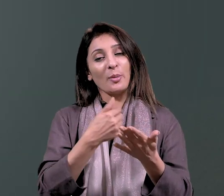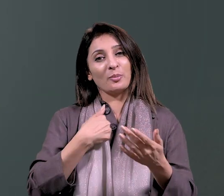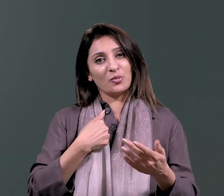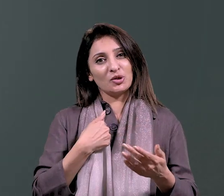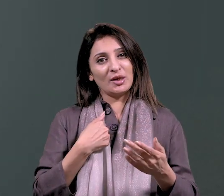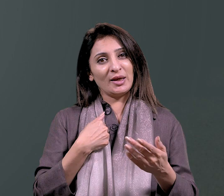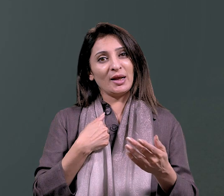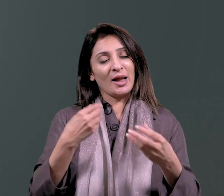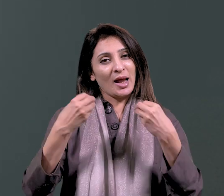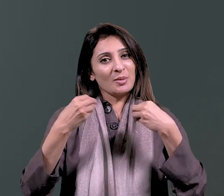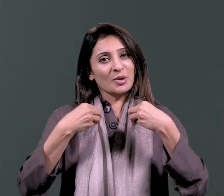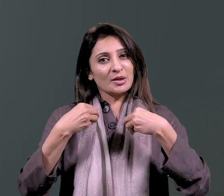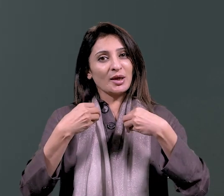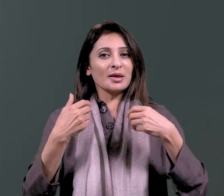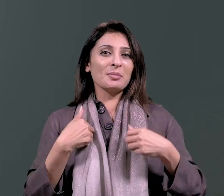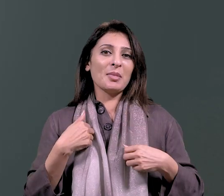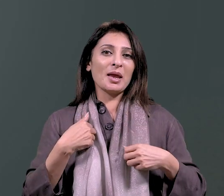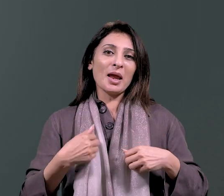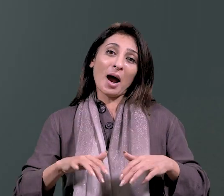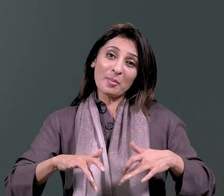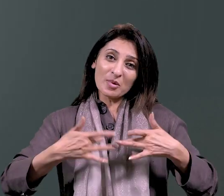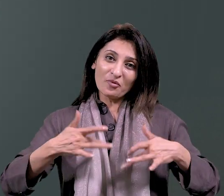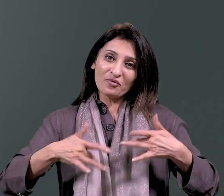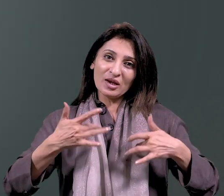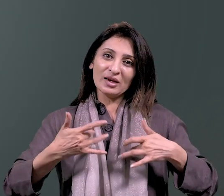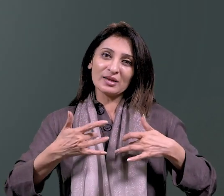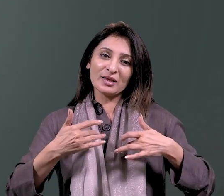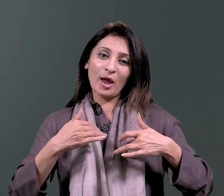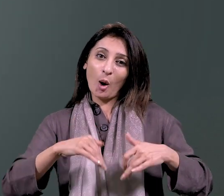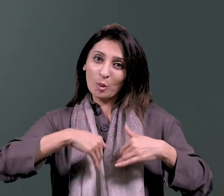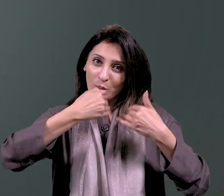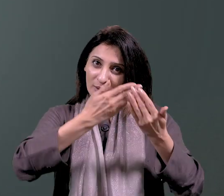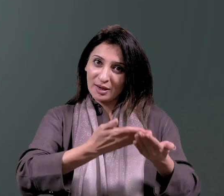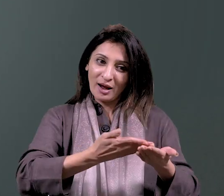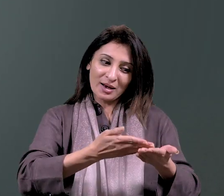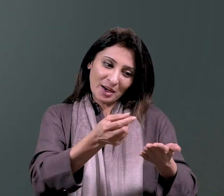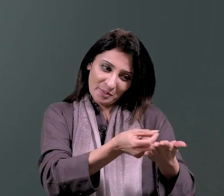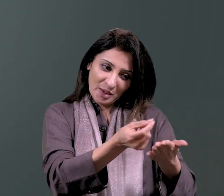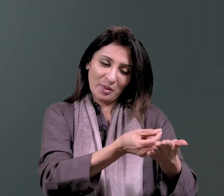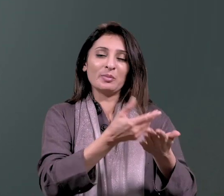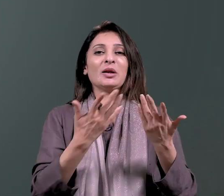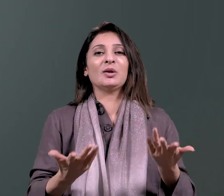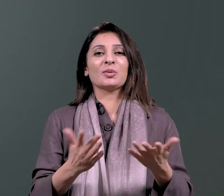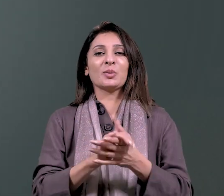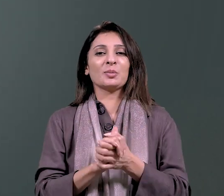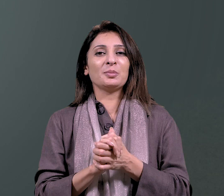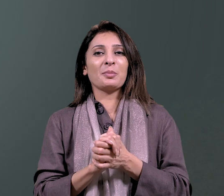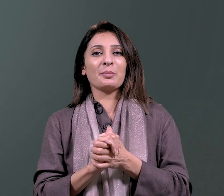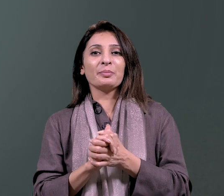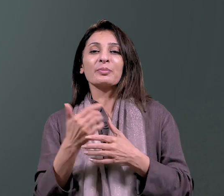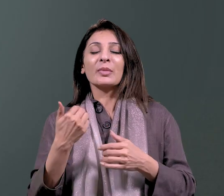because writing helps me express my feelings towards others in a way that I could never do